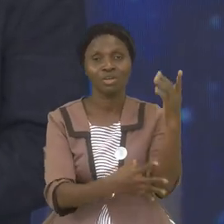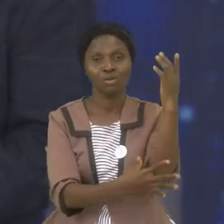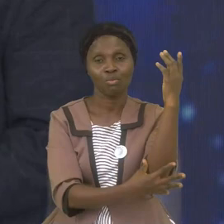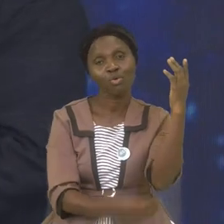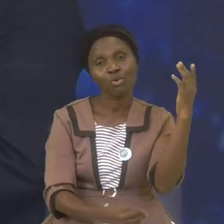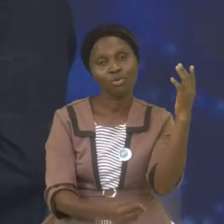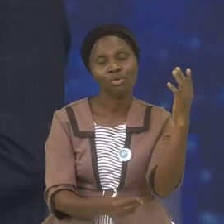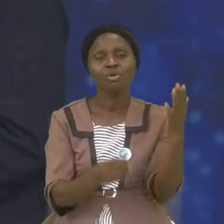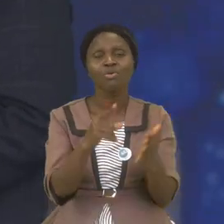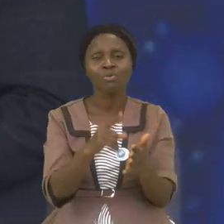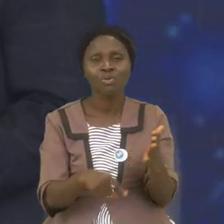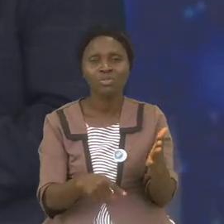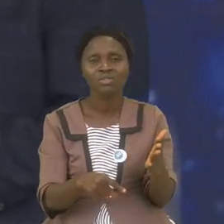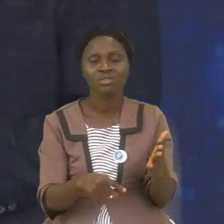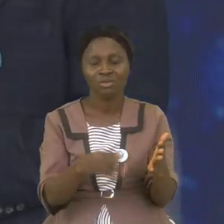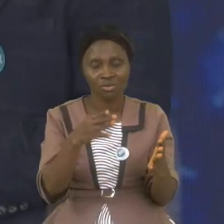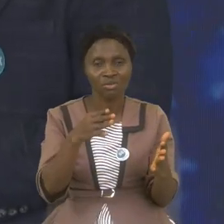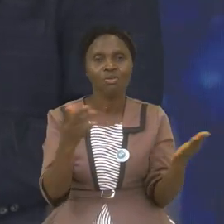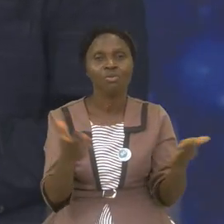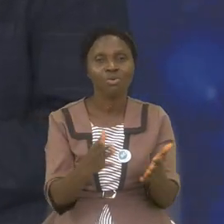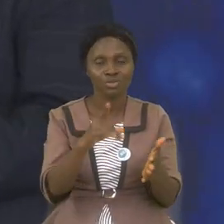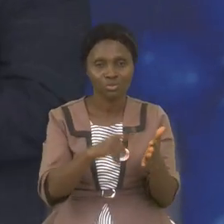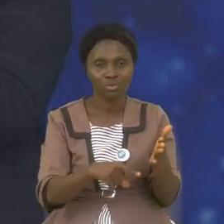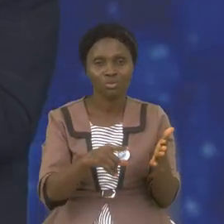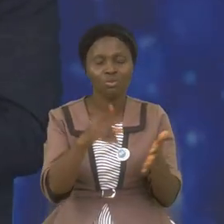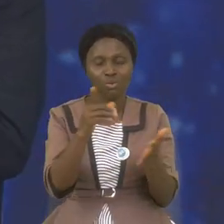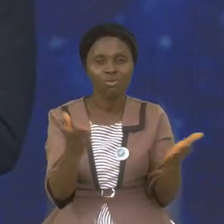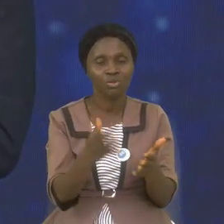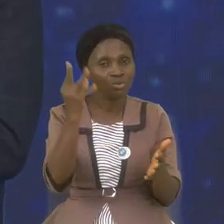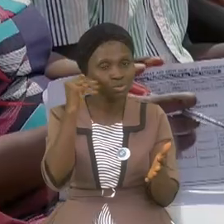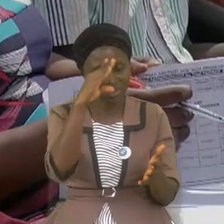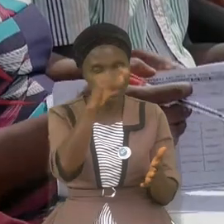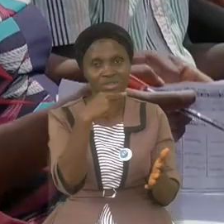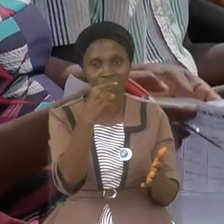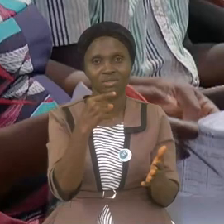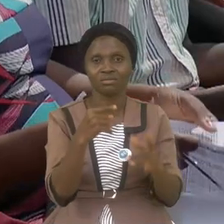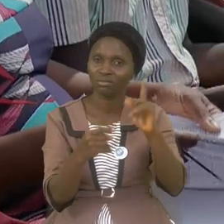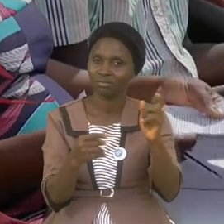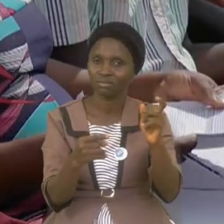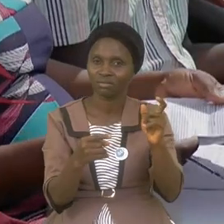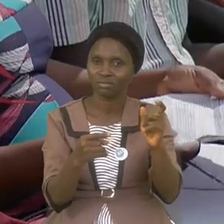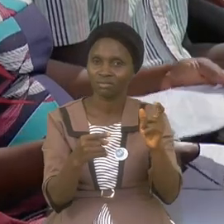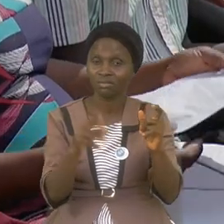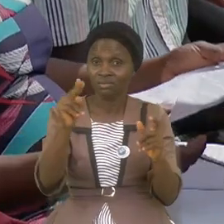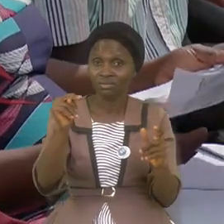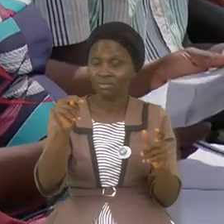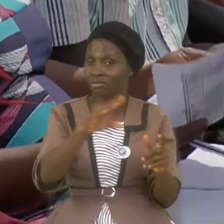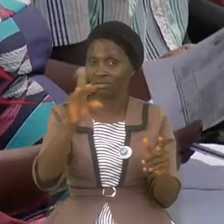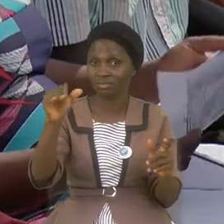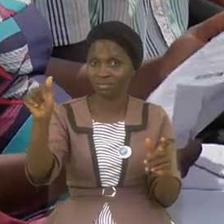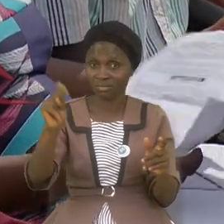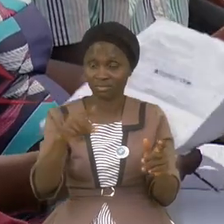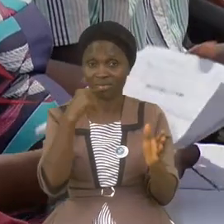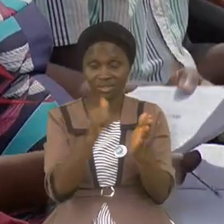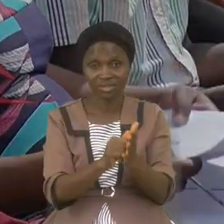he saying? He said, Nebuchadnezzar, we know you. You are hard. You are